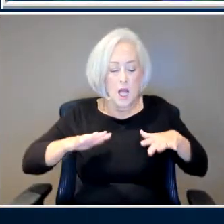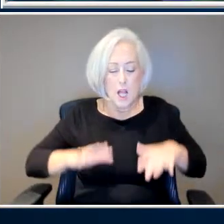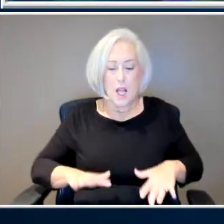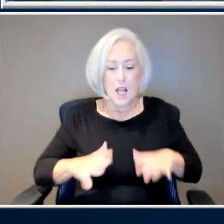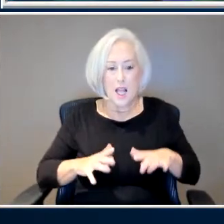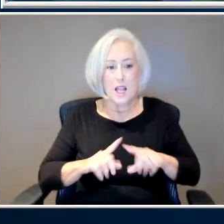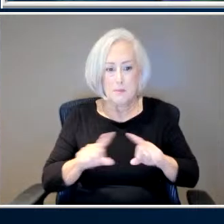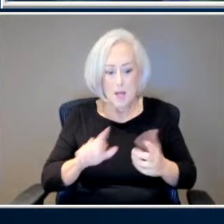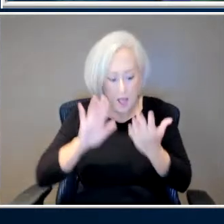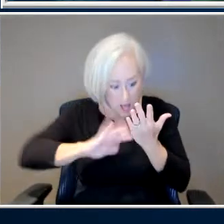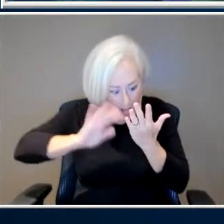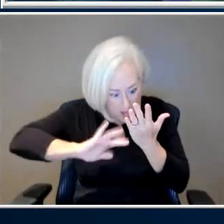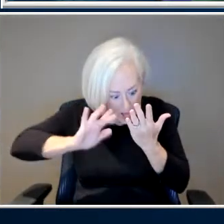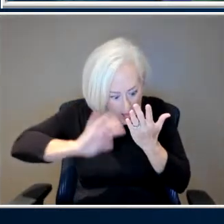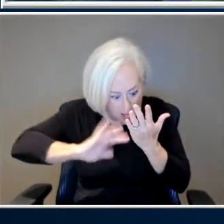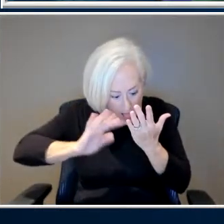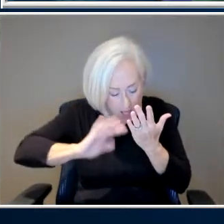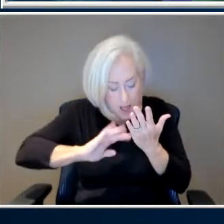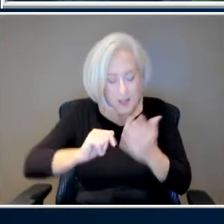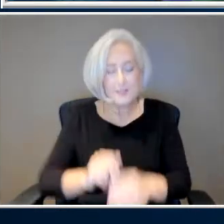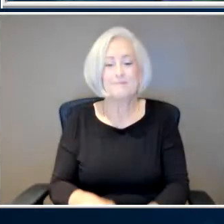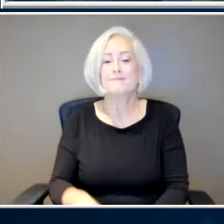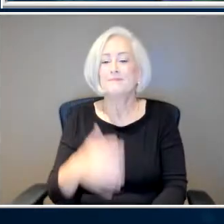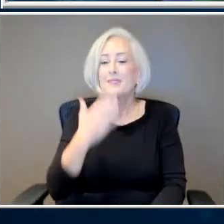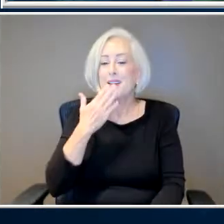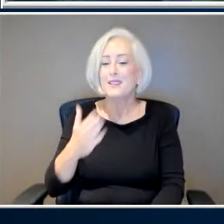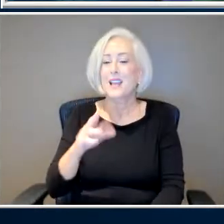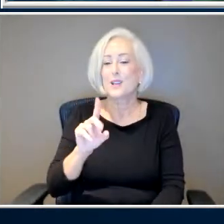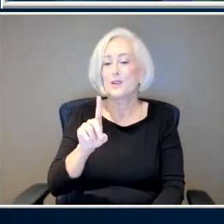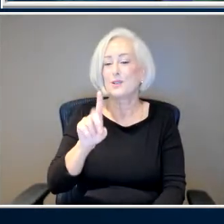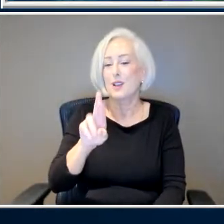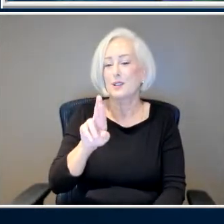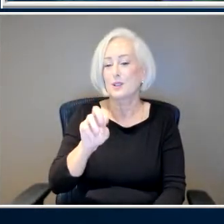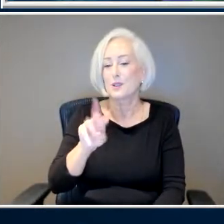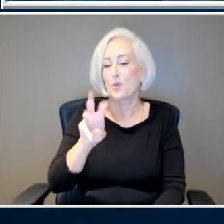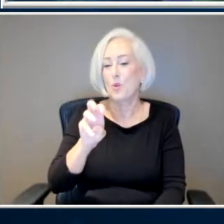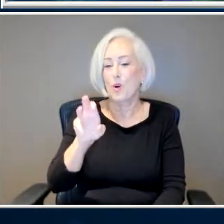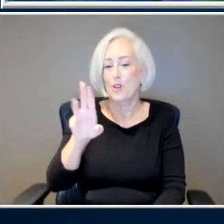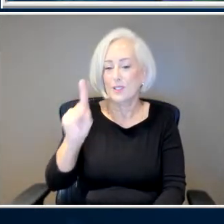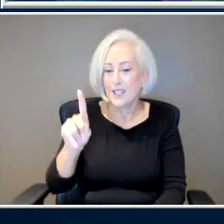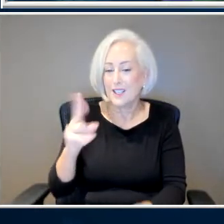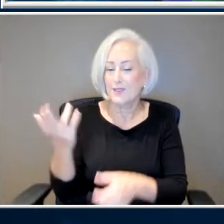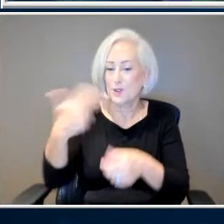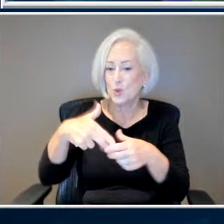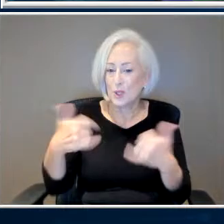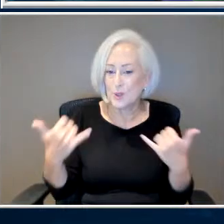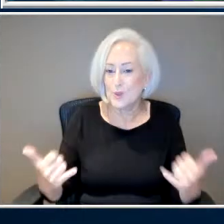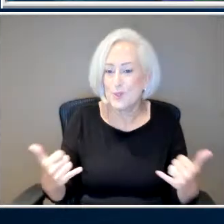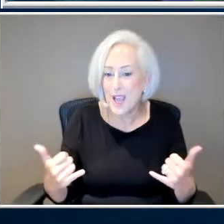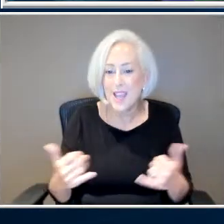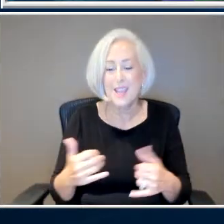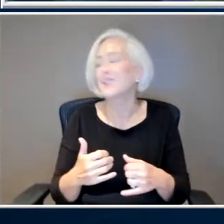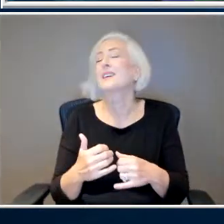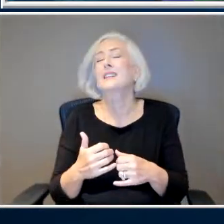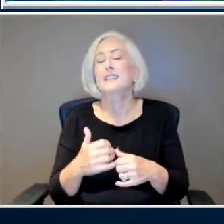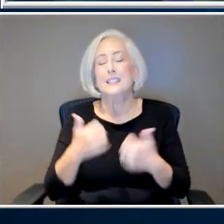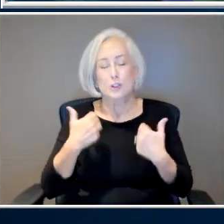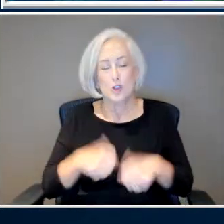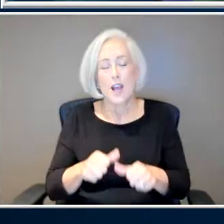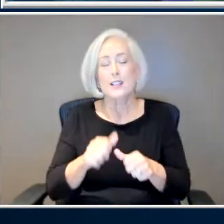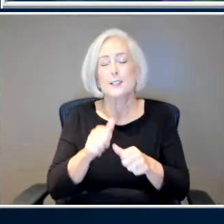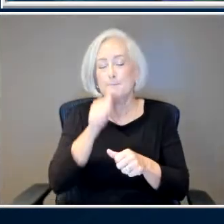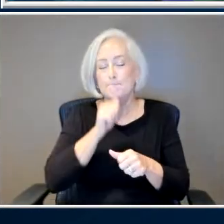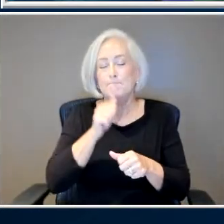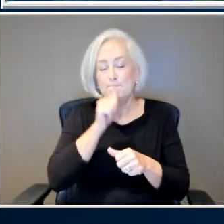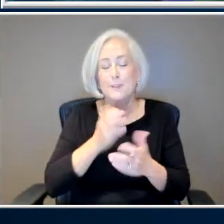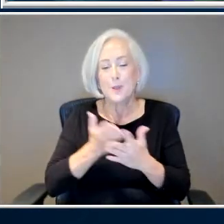pits. Yeah. Dr. Nawalnik, thank you so much for joining us and helping us keep it together for this election cycle. And we've got a